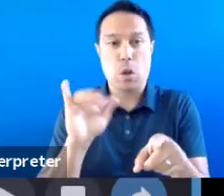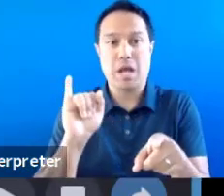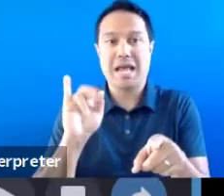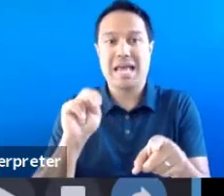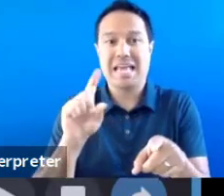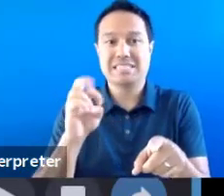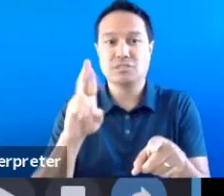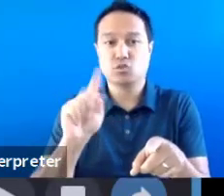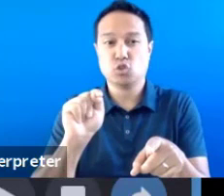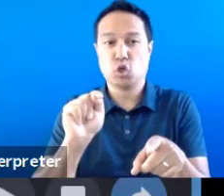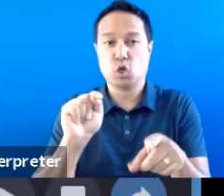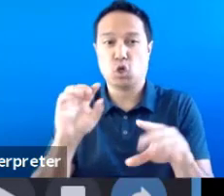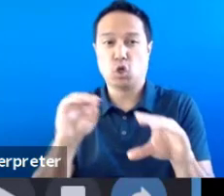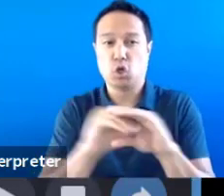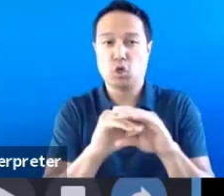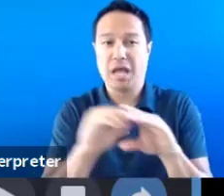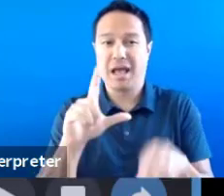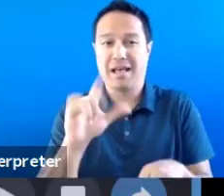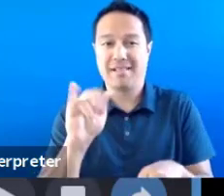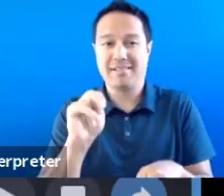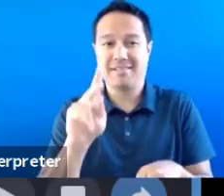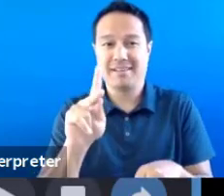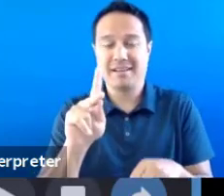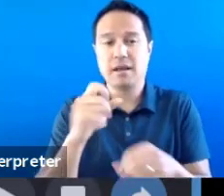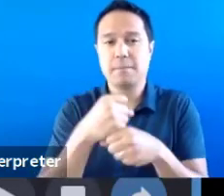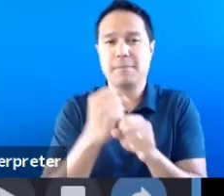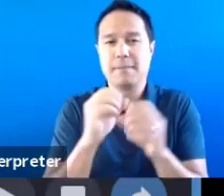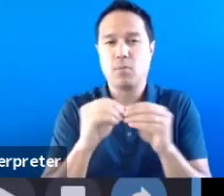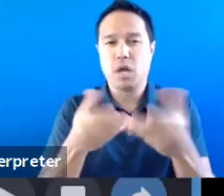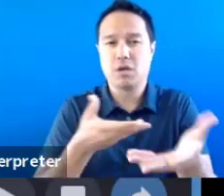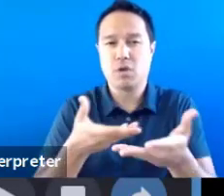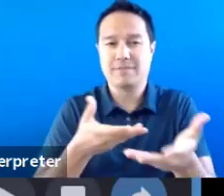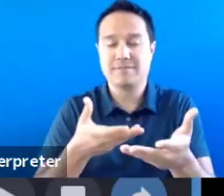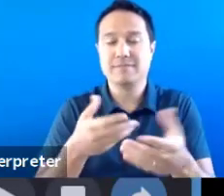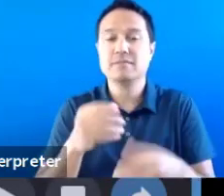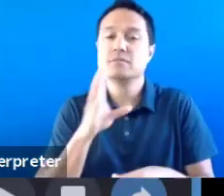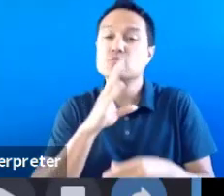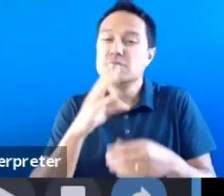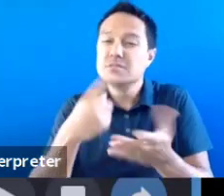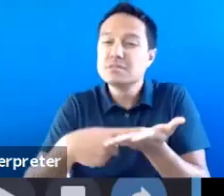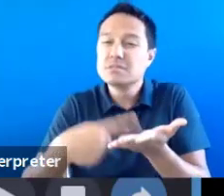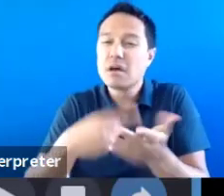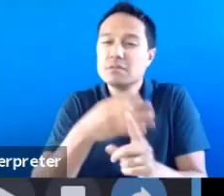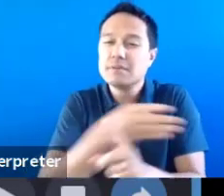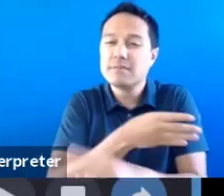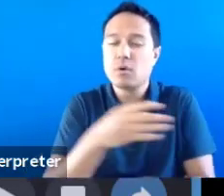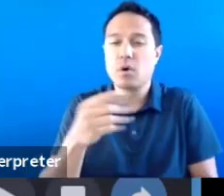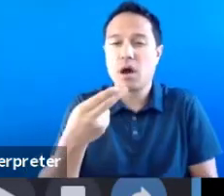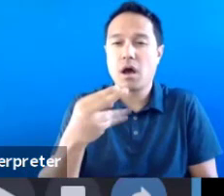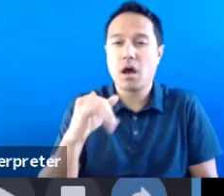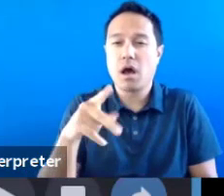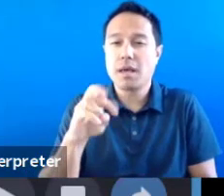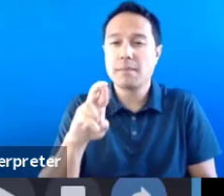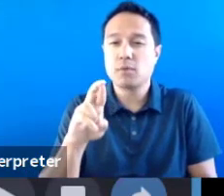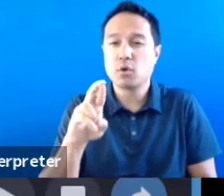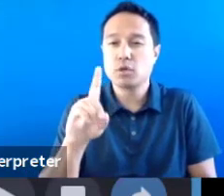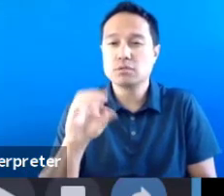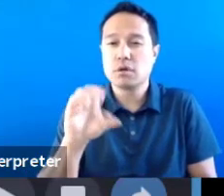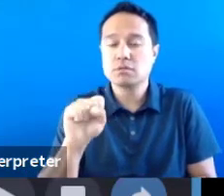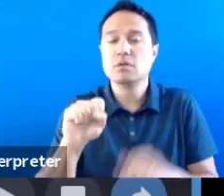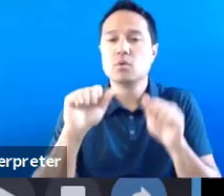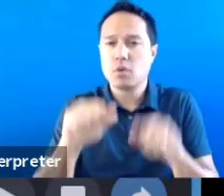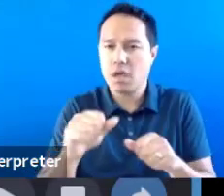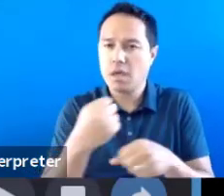make this an interactive lesson. Jesse talked about hyperdocs earlier. You can build your hyperdoc inside of Studio and have the links to the